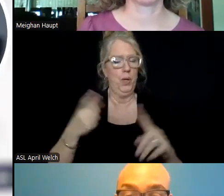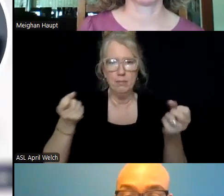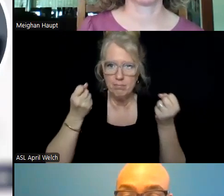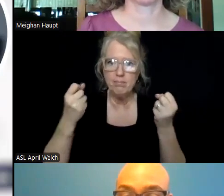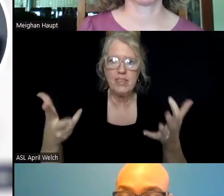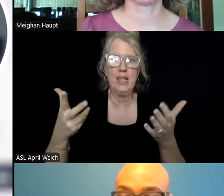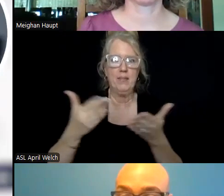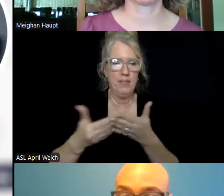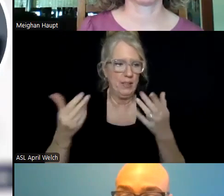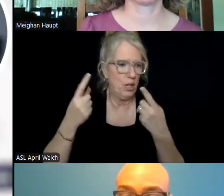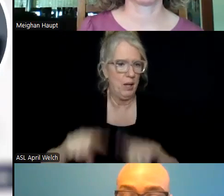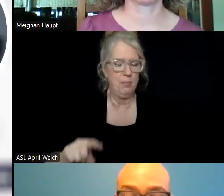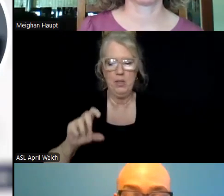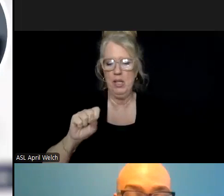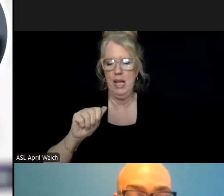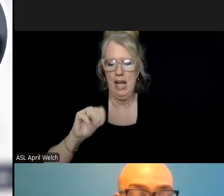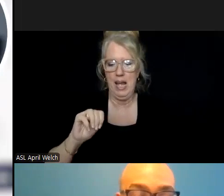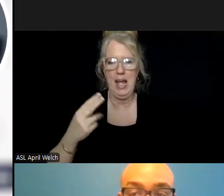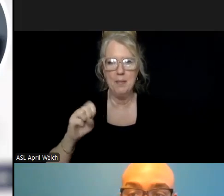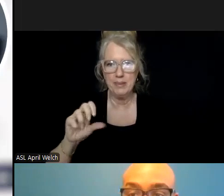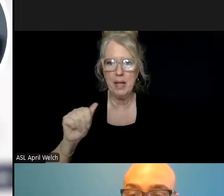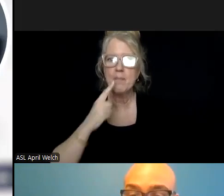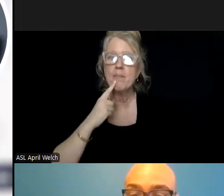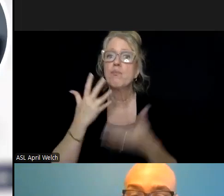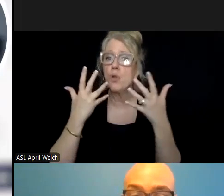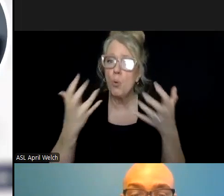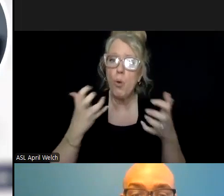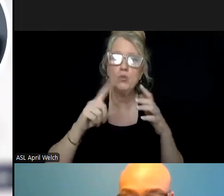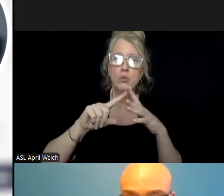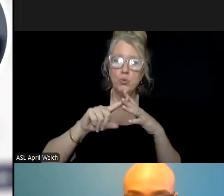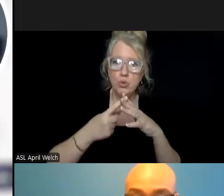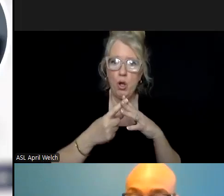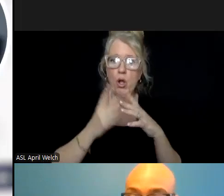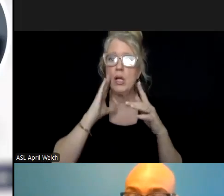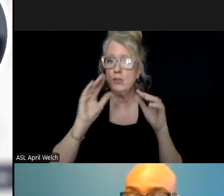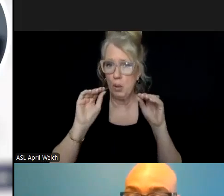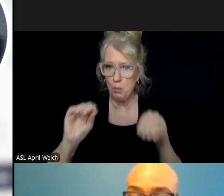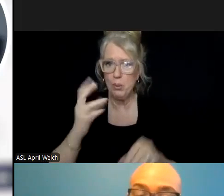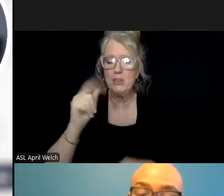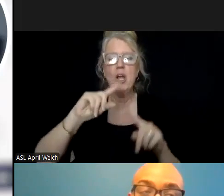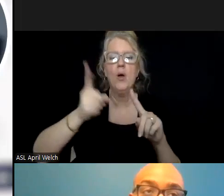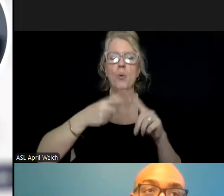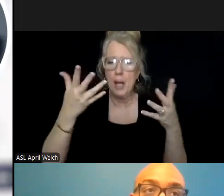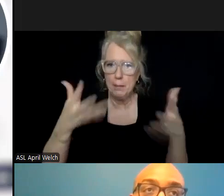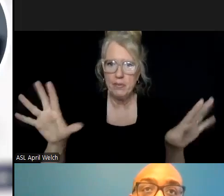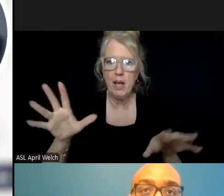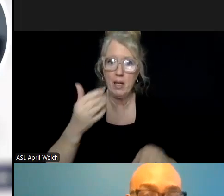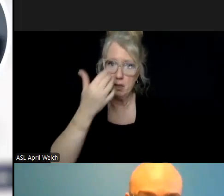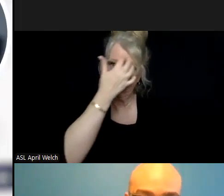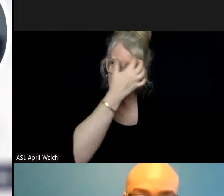really happening at SAMHSA. And I want to start with, and I'll put this in the chat after I'm done, but there